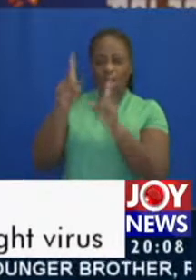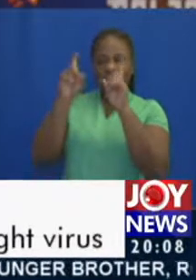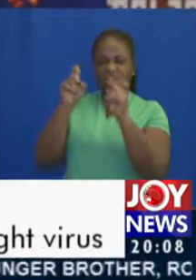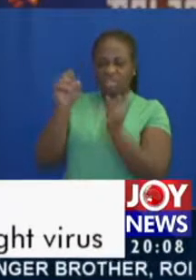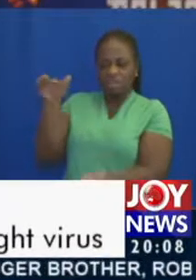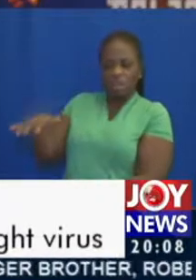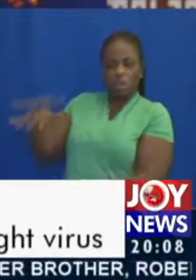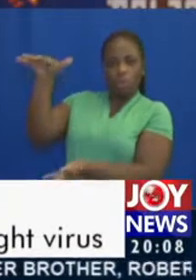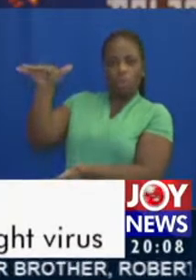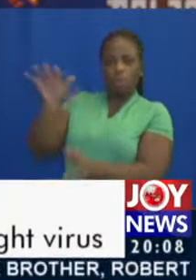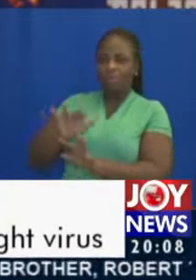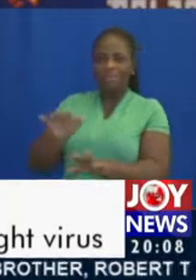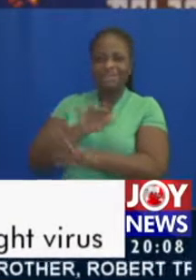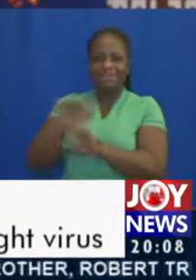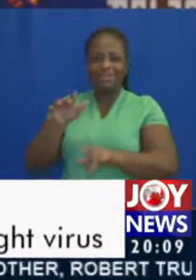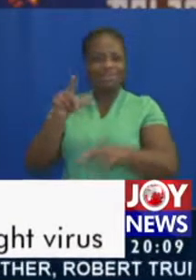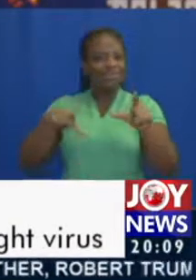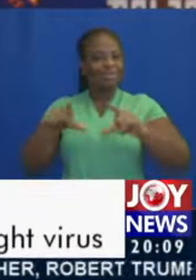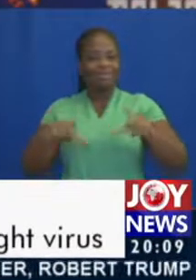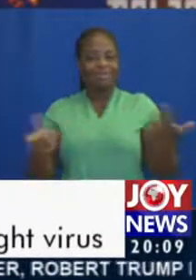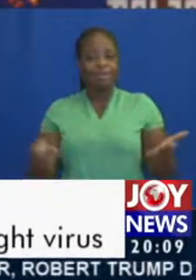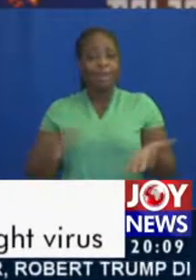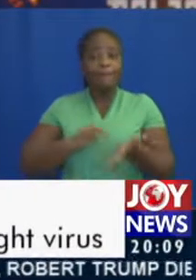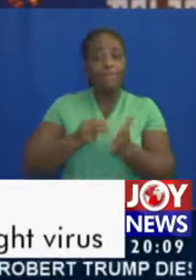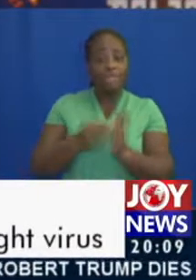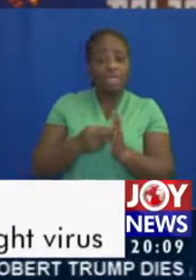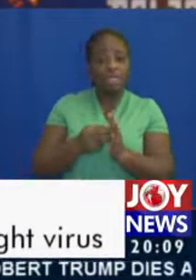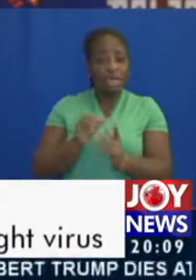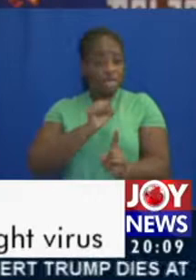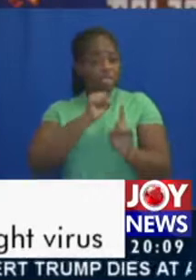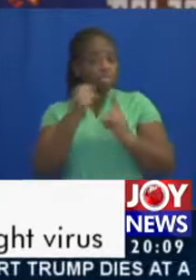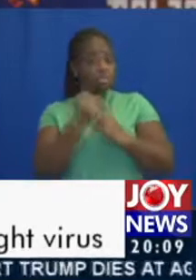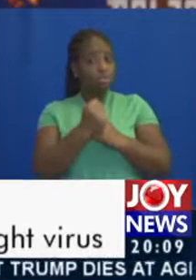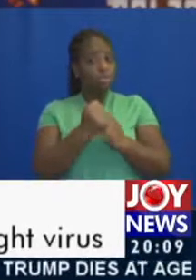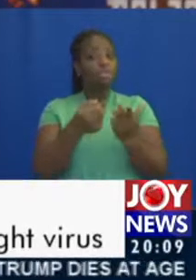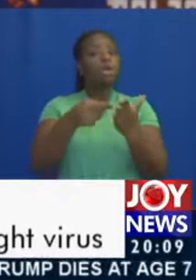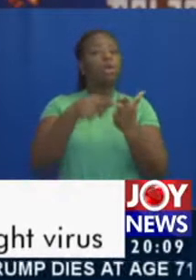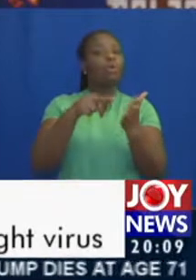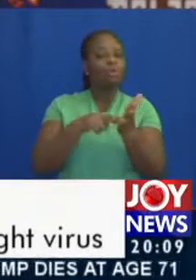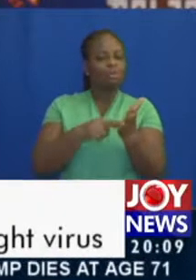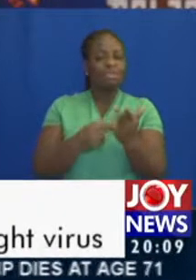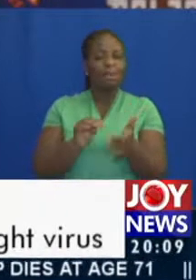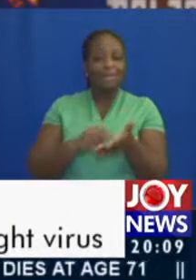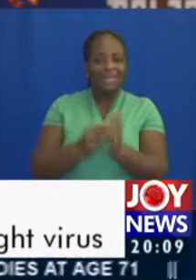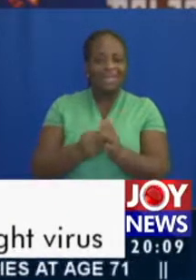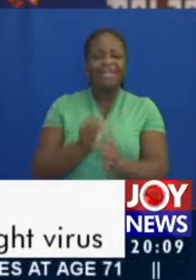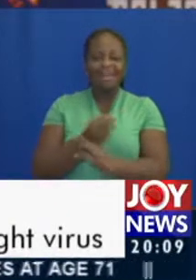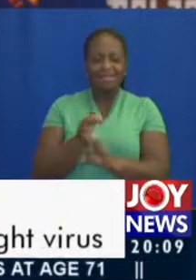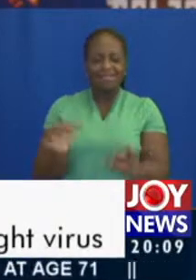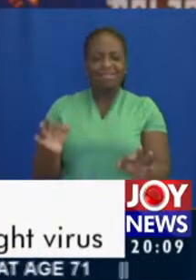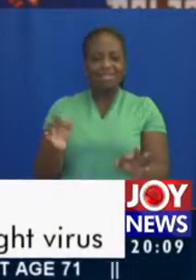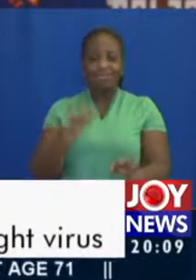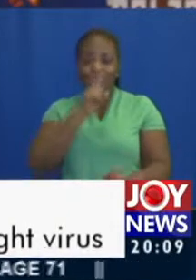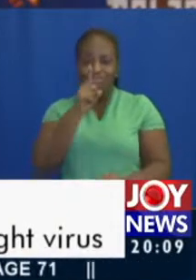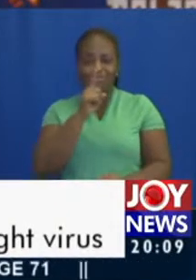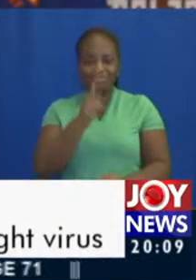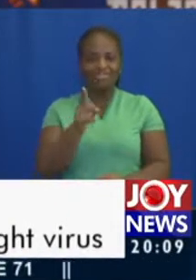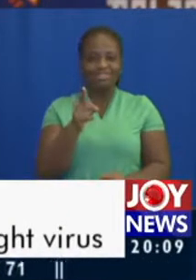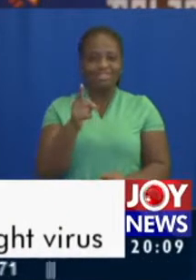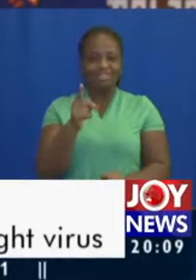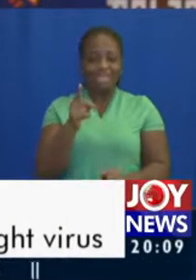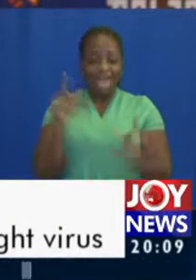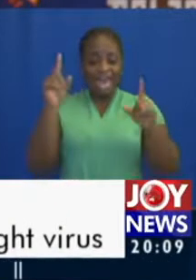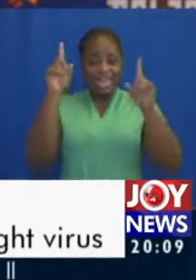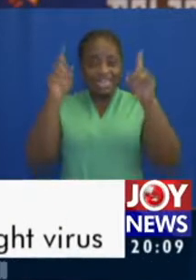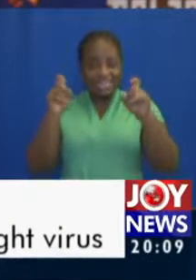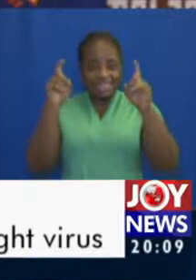testing centers, meaning the situational reports are up to date. Indeed, test results that